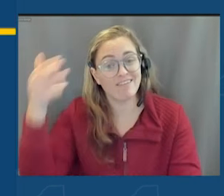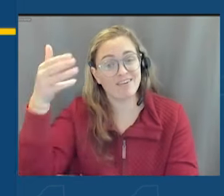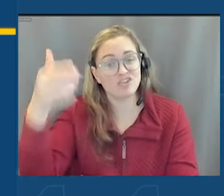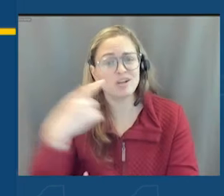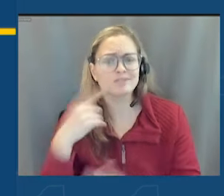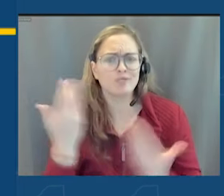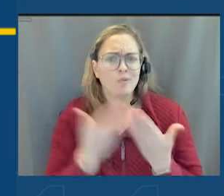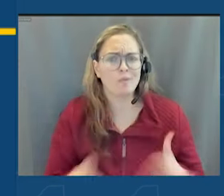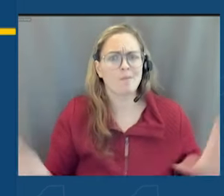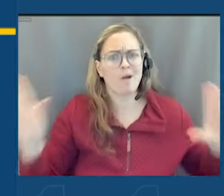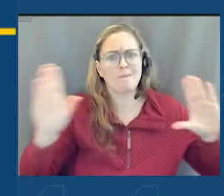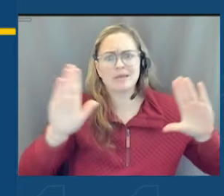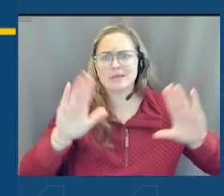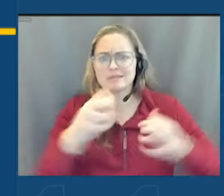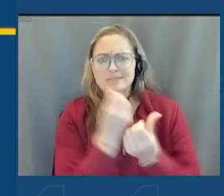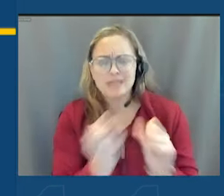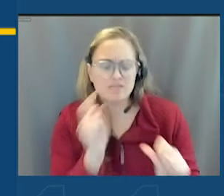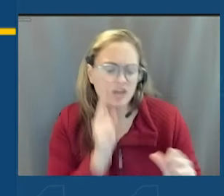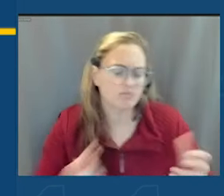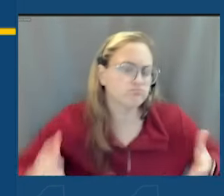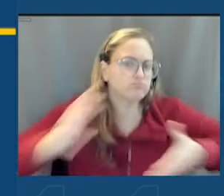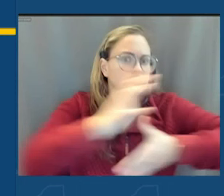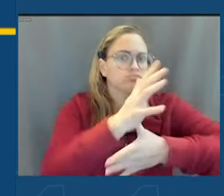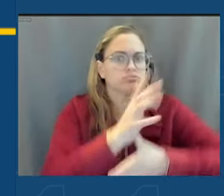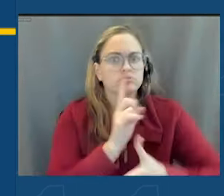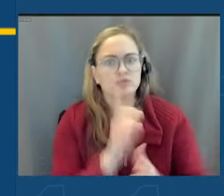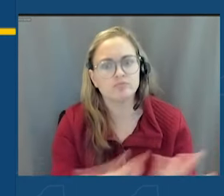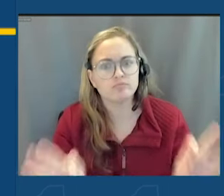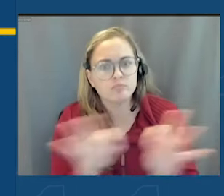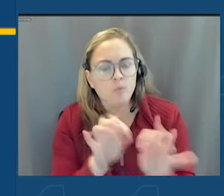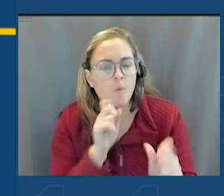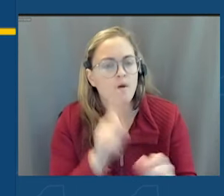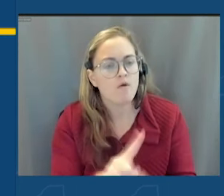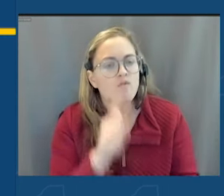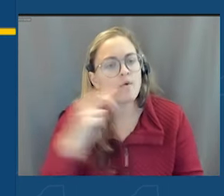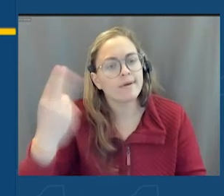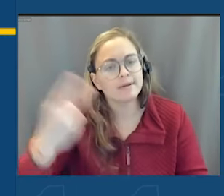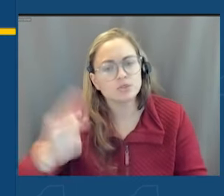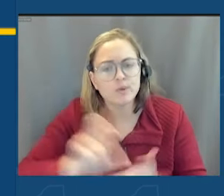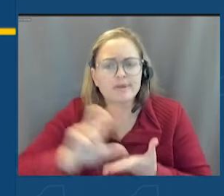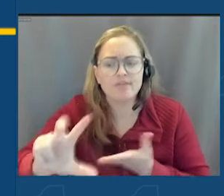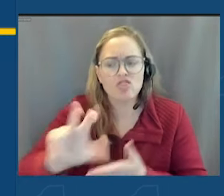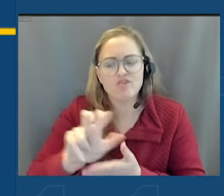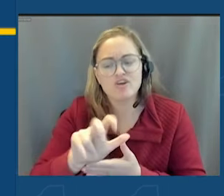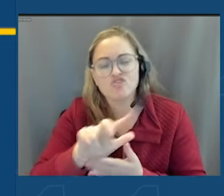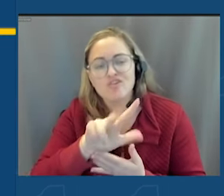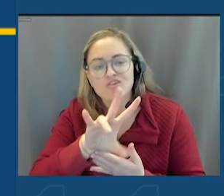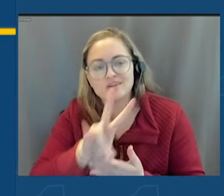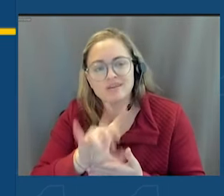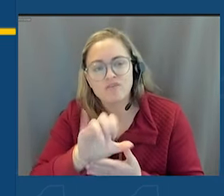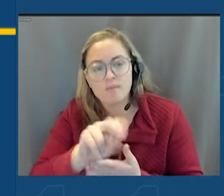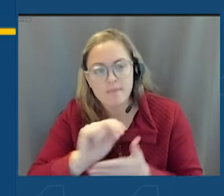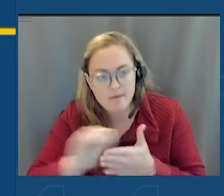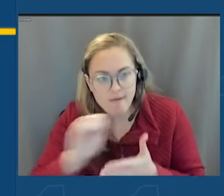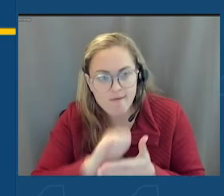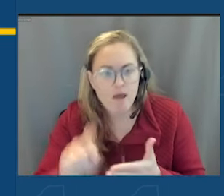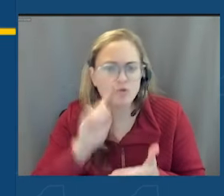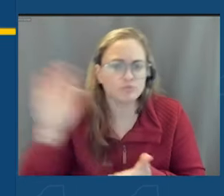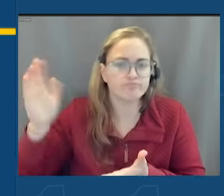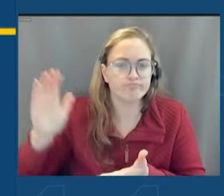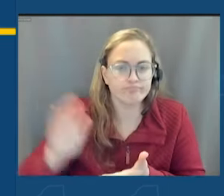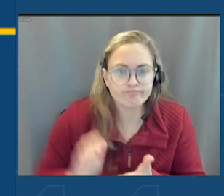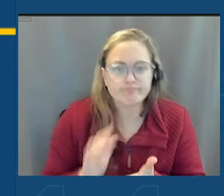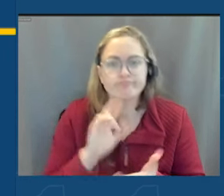public safety front and center. We talked about historic investments, $337 million to reduce and prevent